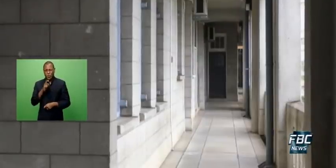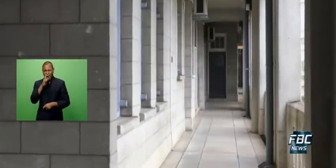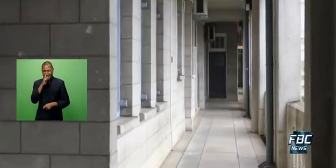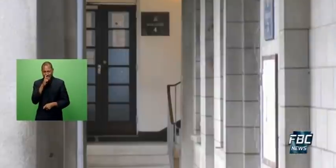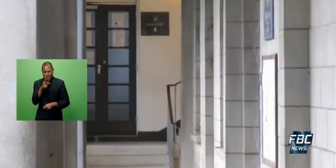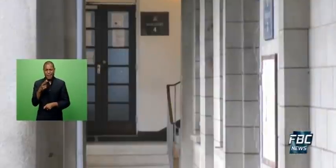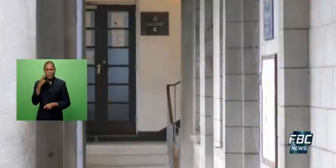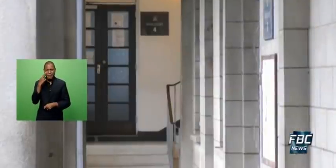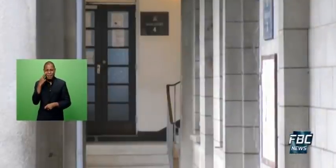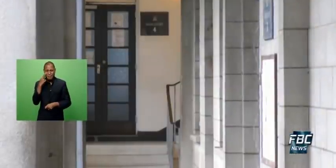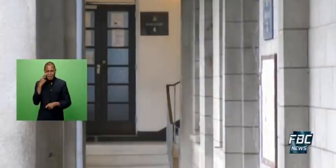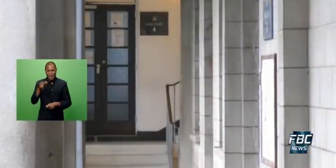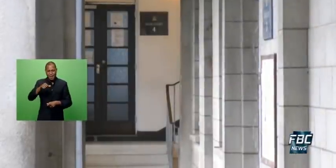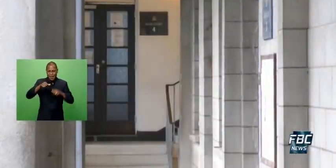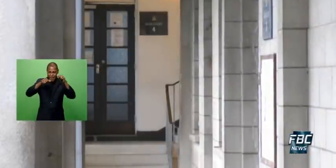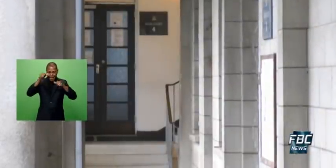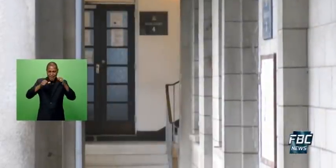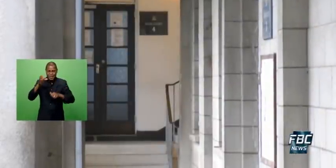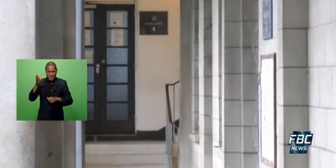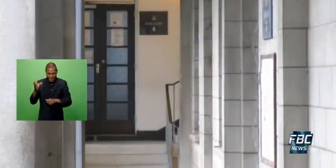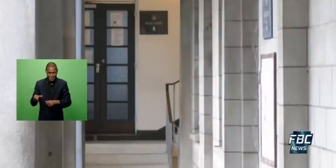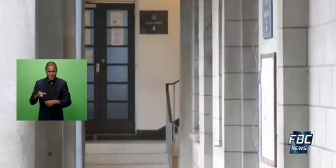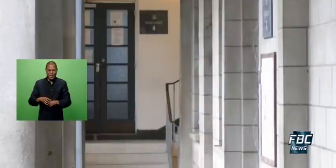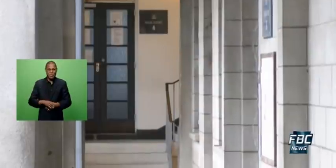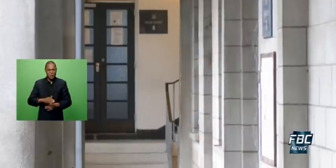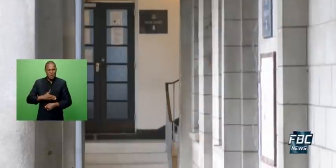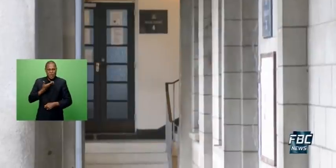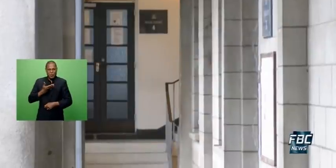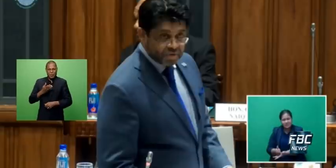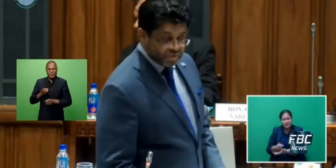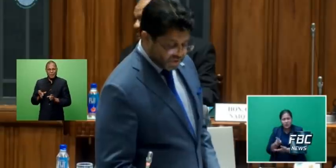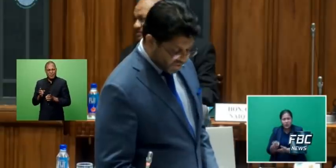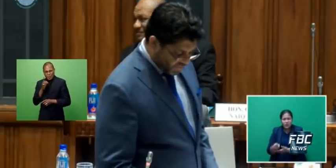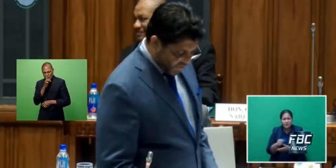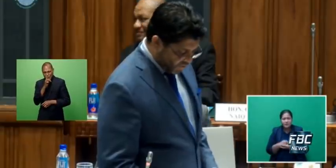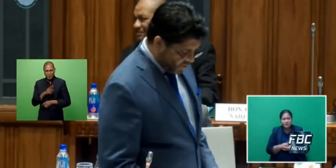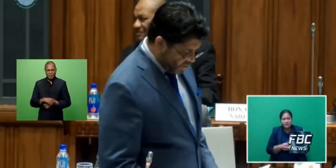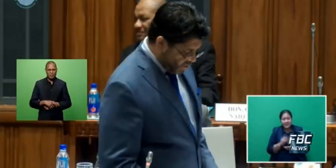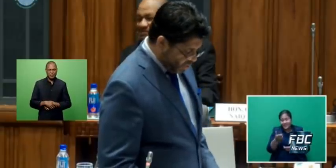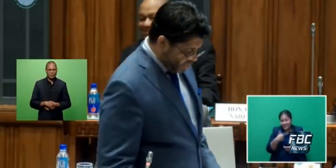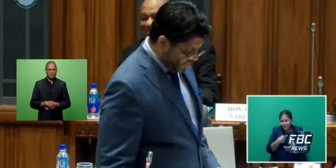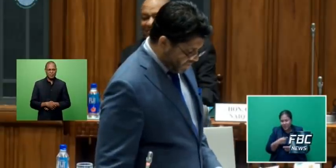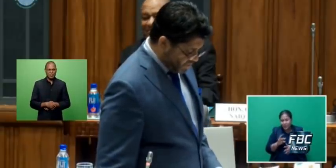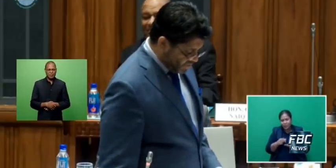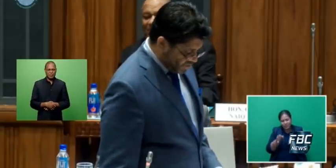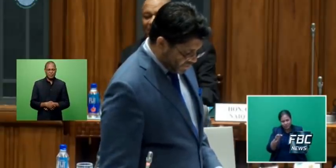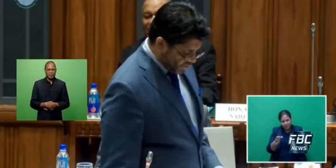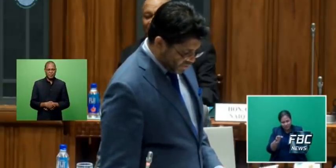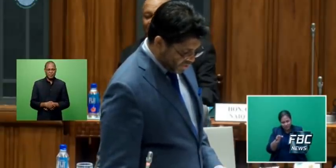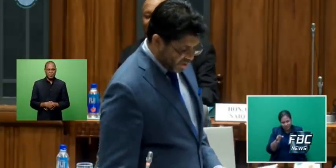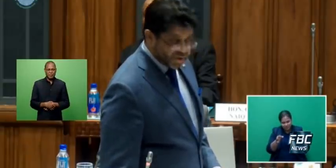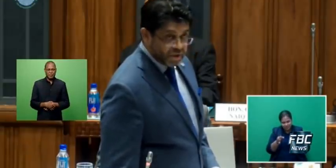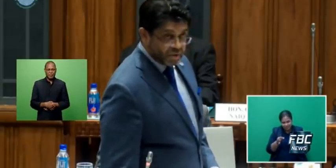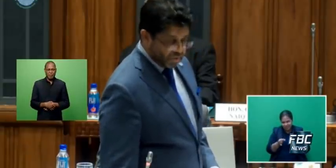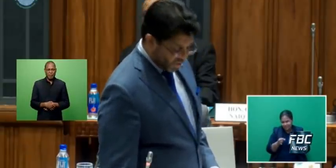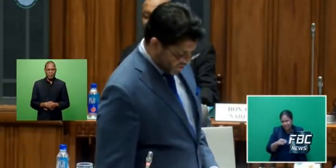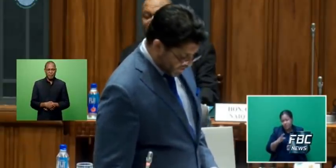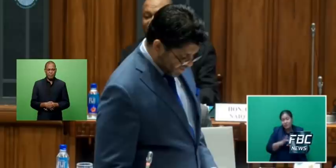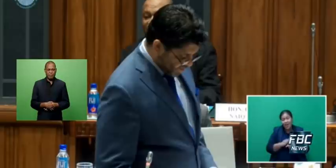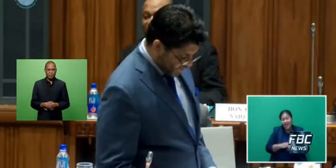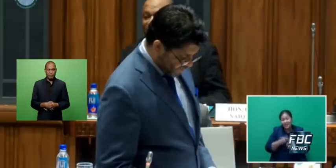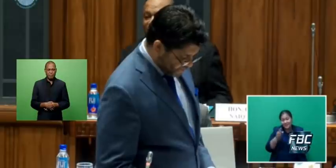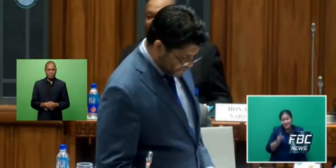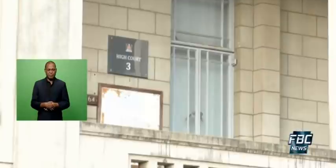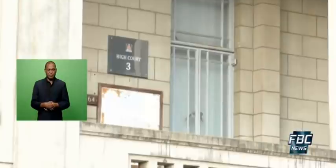available time, slots for all the interested parties. These delays, of course, are not justifiable, and the final decision rests with the judge and not